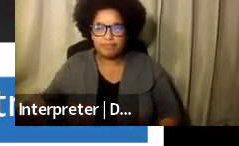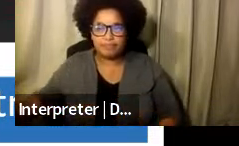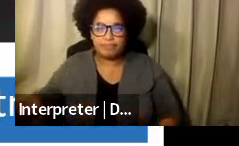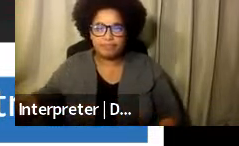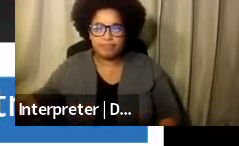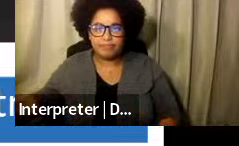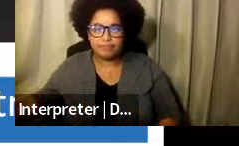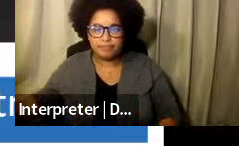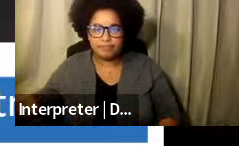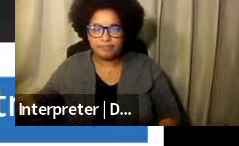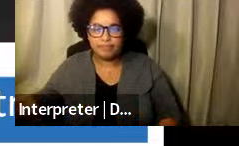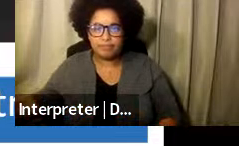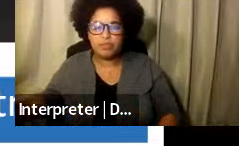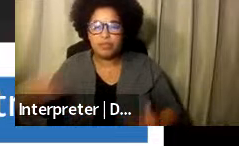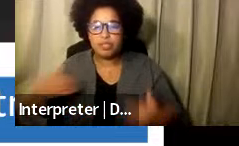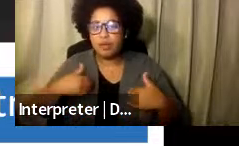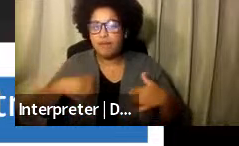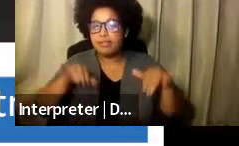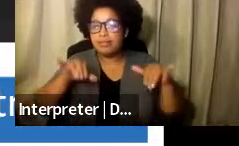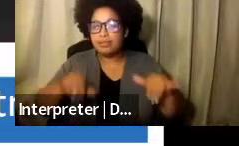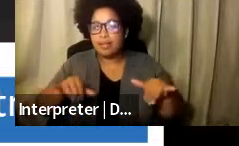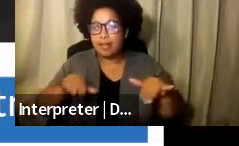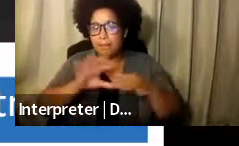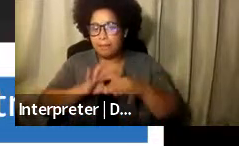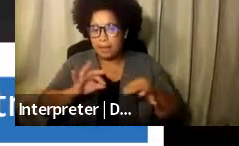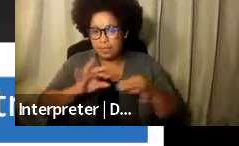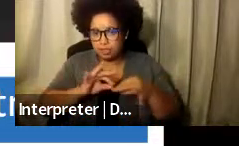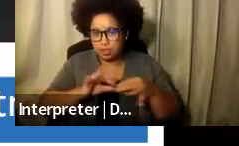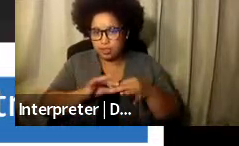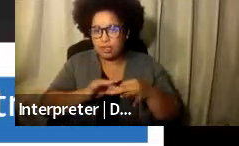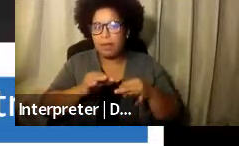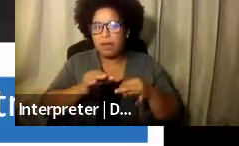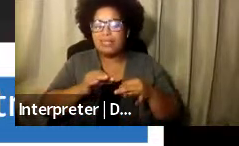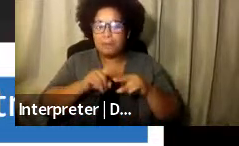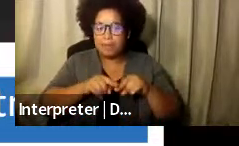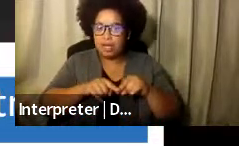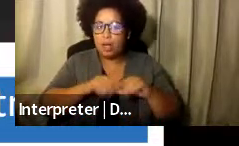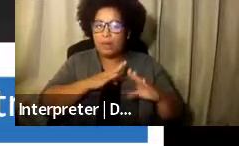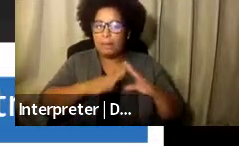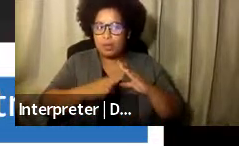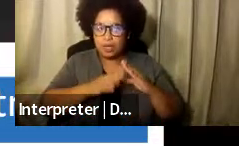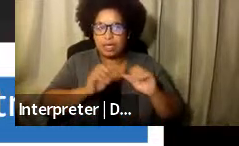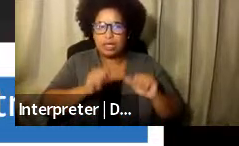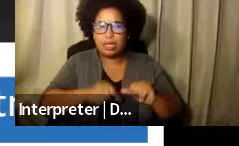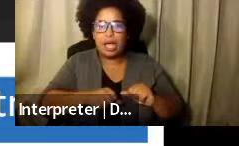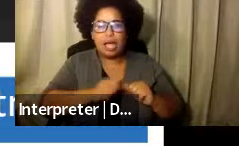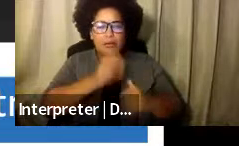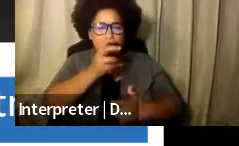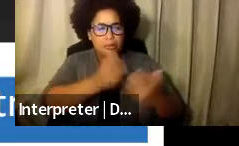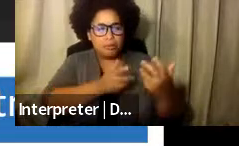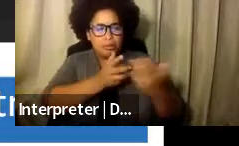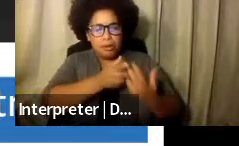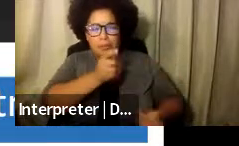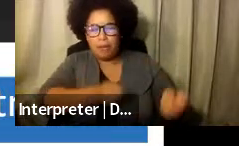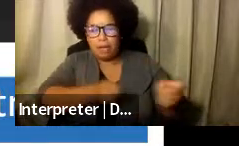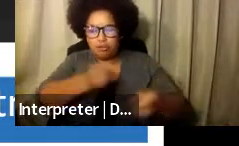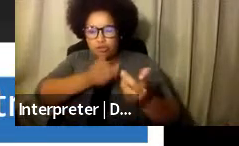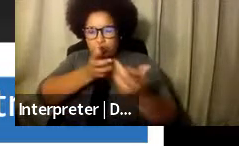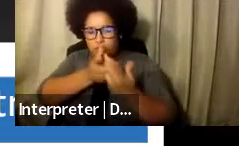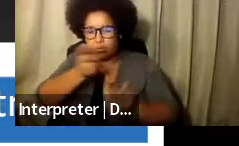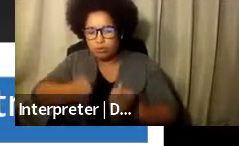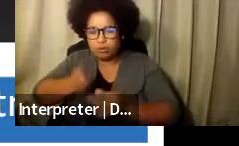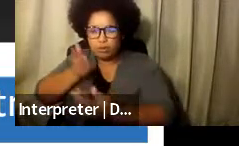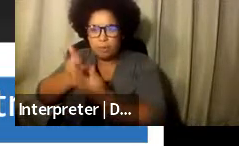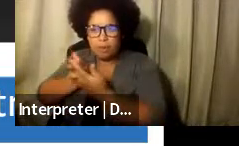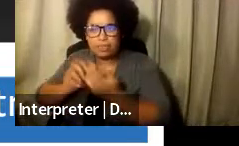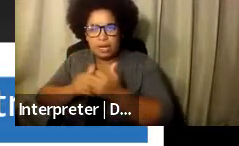be told in different ways that would have meaning for people in communities. How much we formalize that or do that on a regular basis, it's